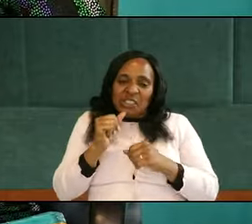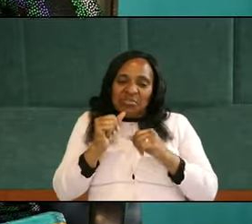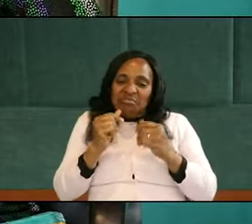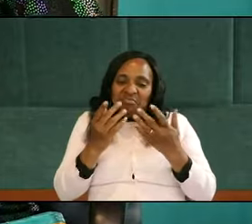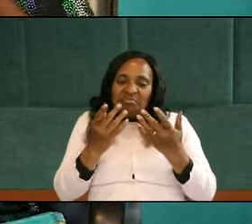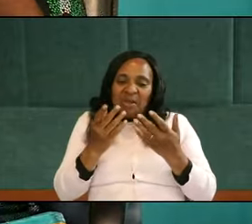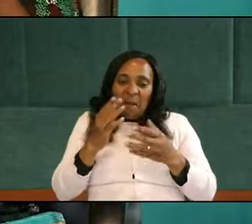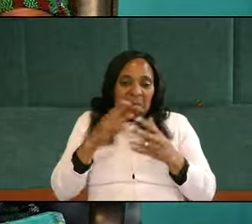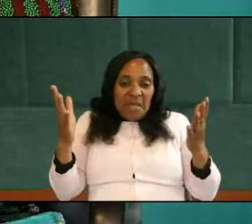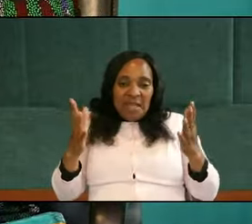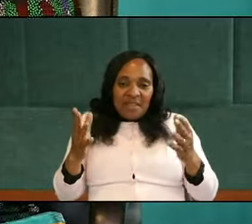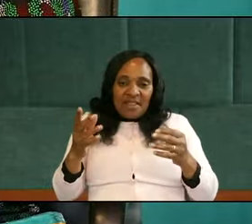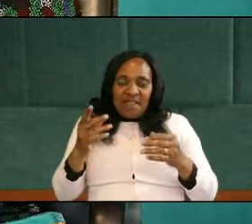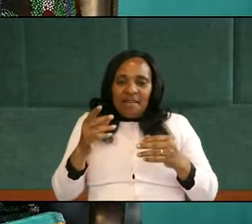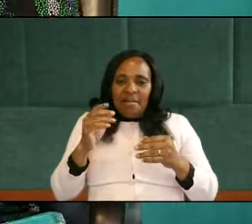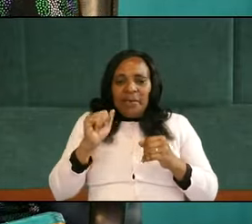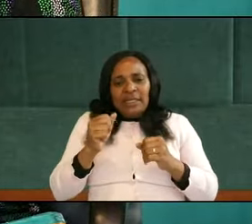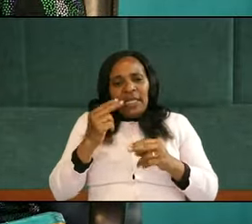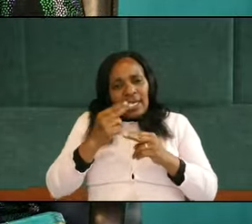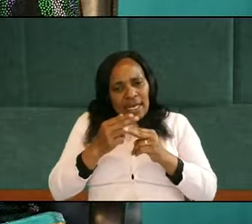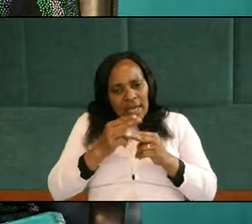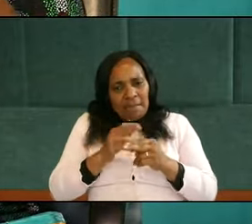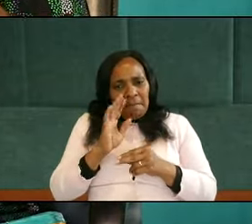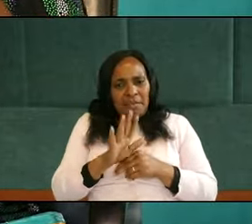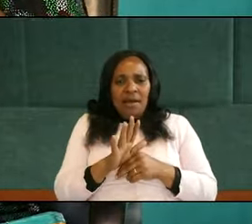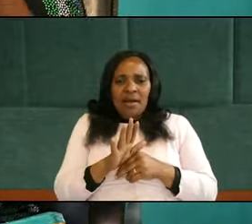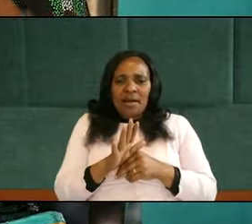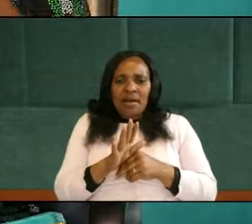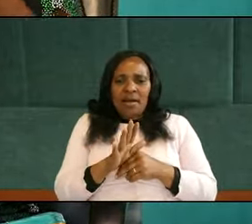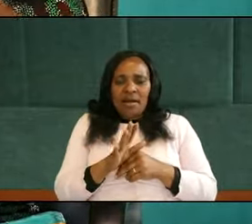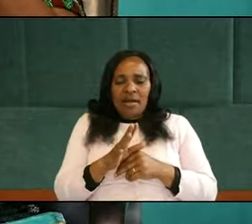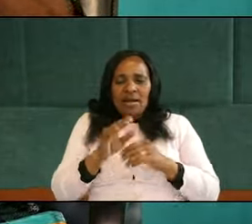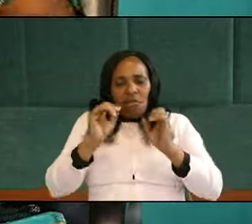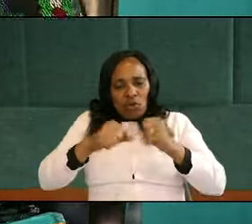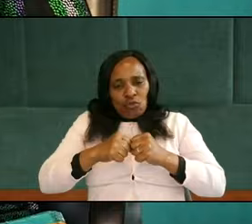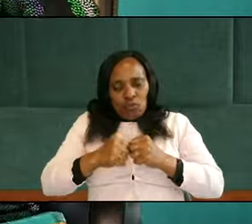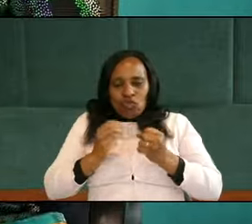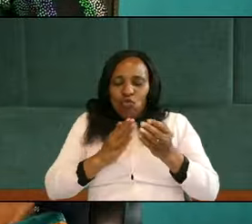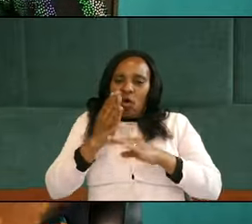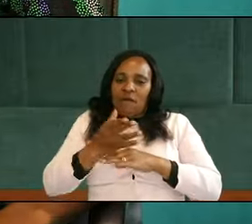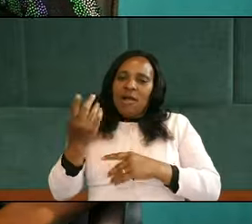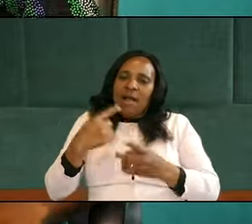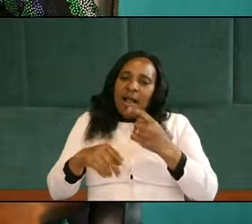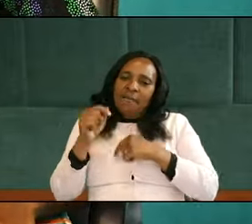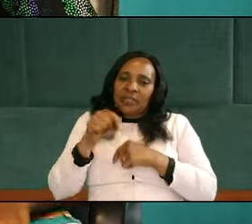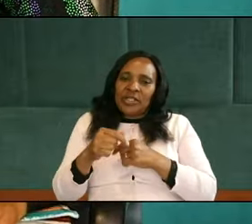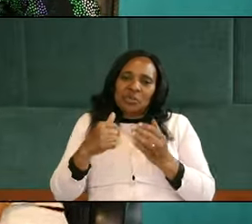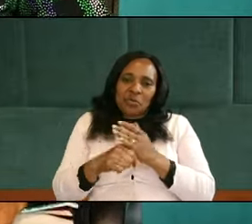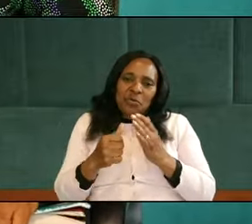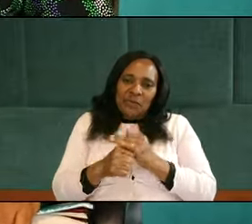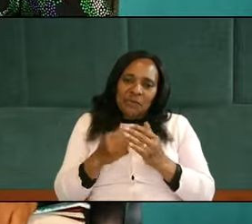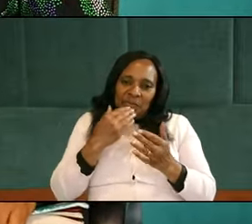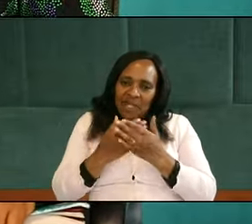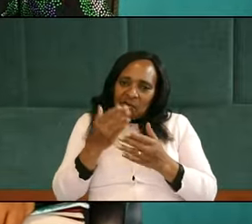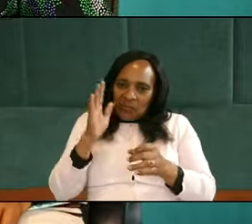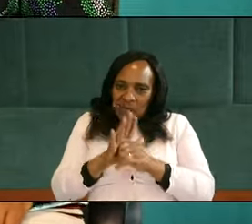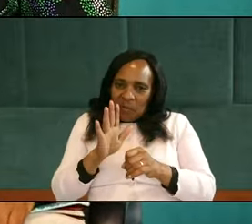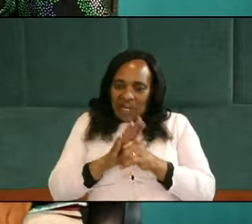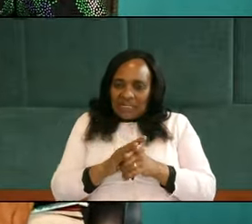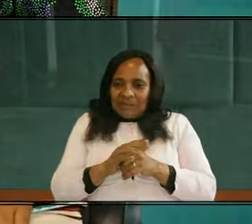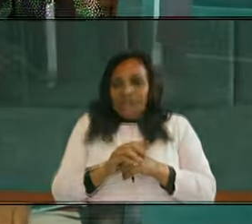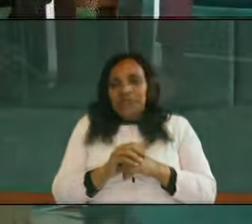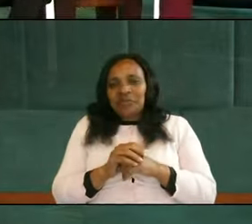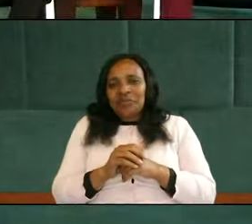by that, by being able to name it and being able, that's how you can be able to overcome it. Amen. Thank you so much for that